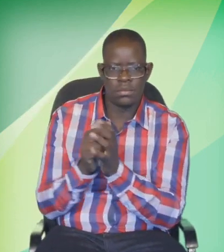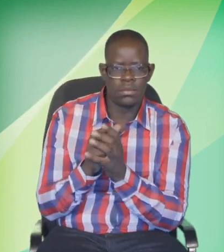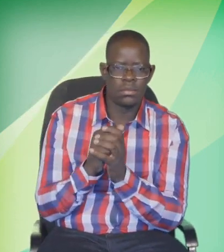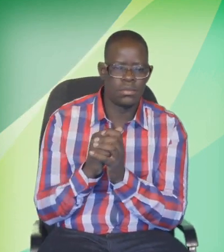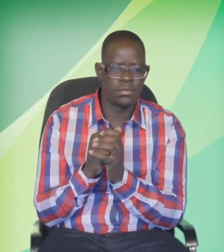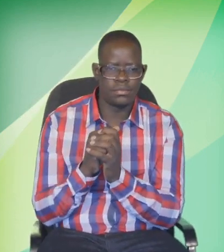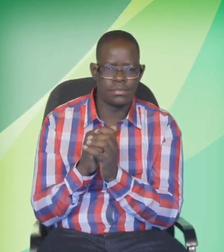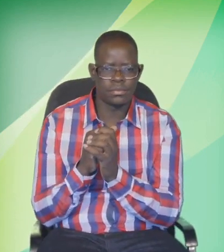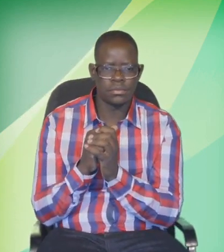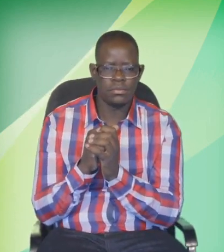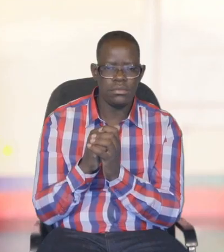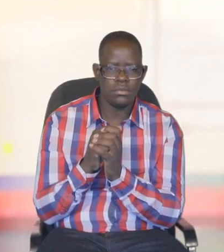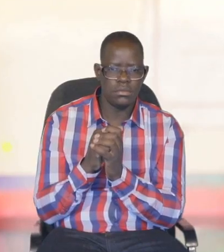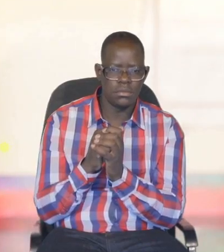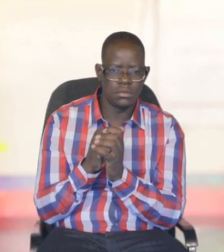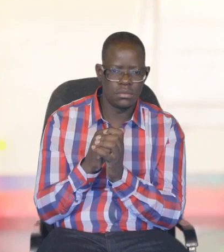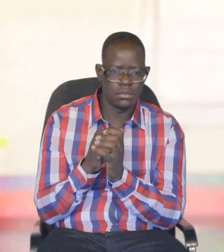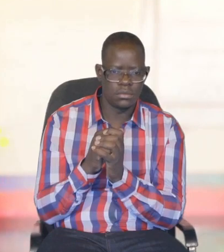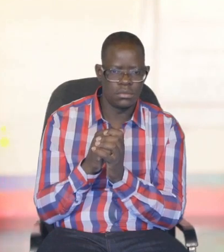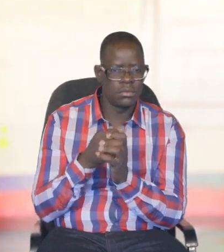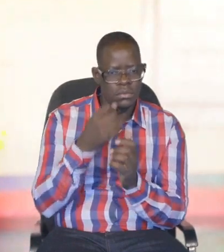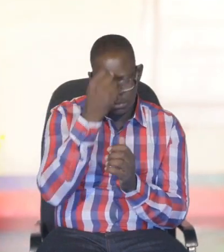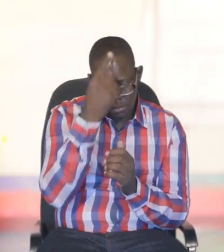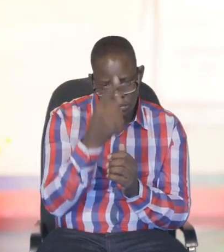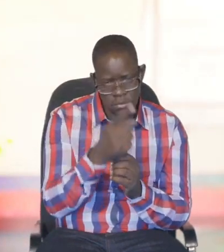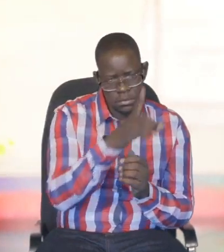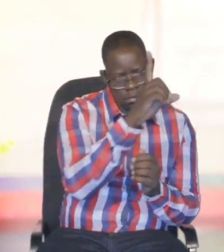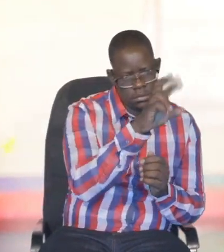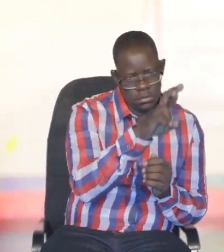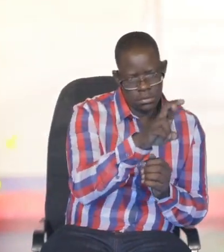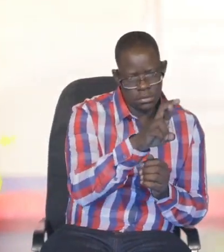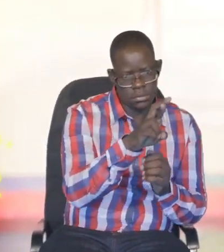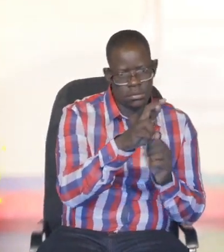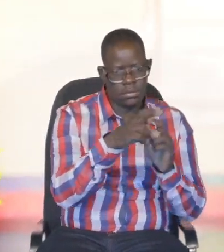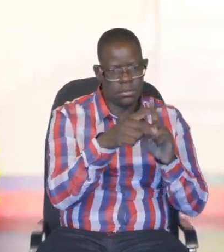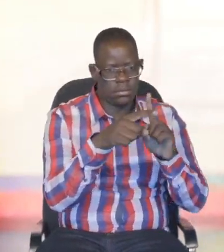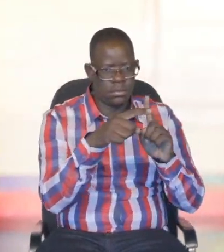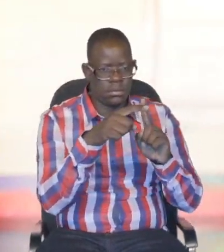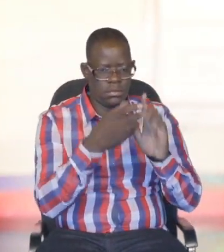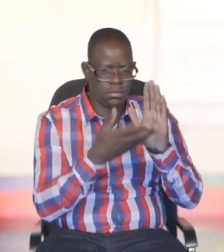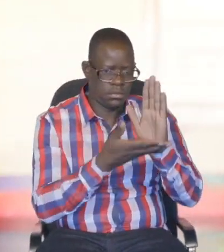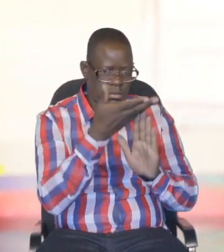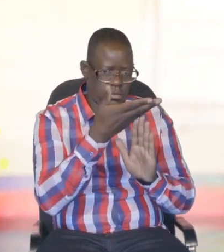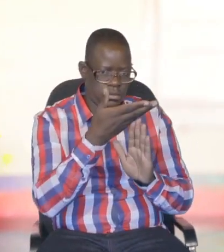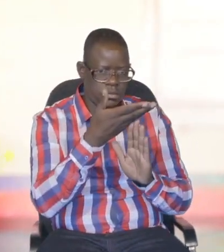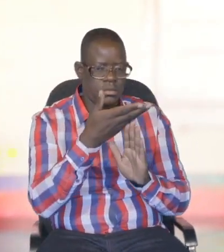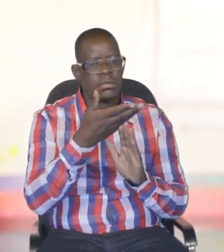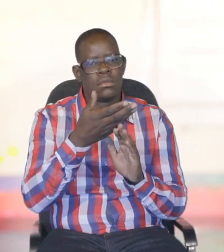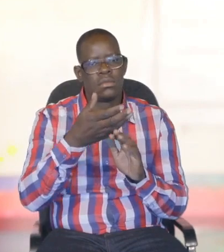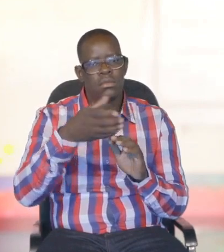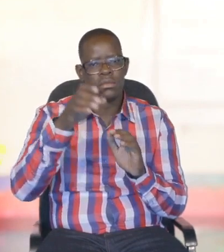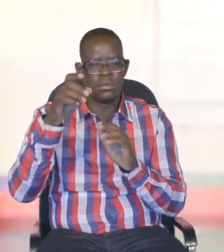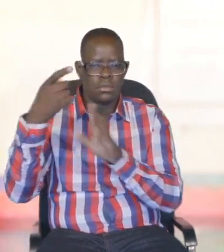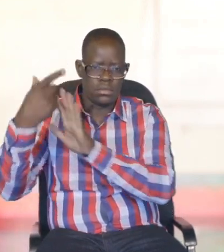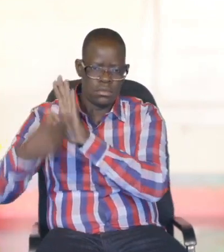allowed, bad debts. I've got it. So on the debit side, we enter the transactions that increase the debtors accounts,